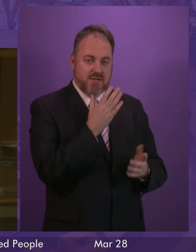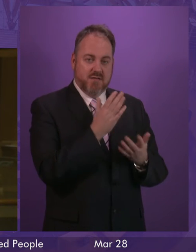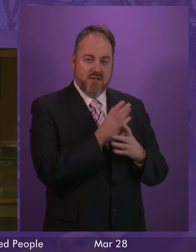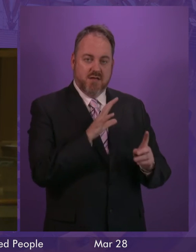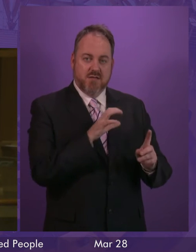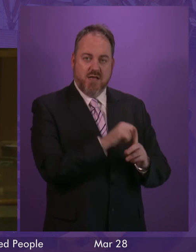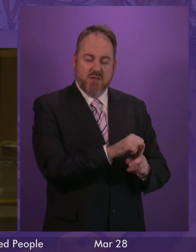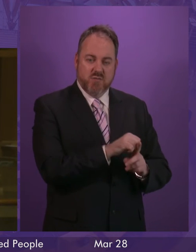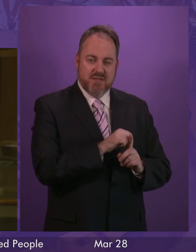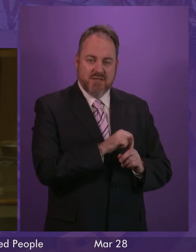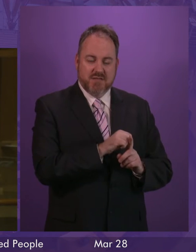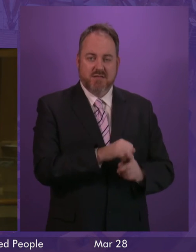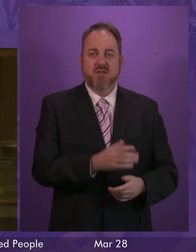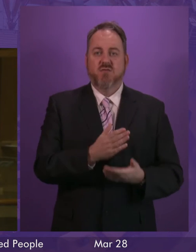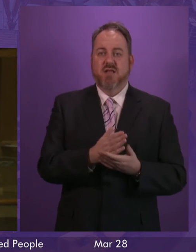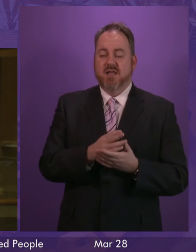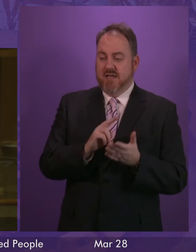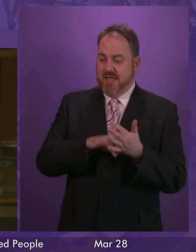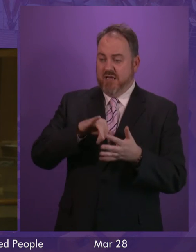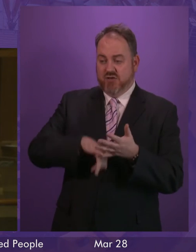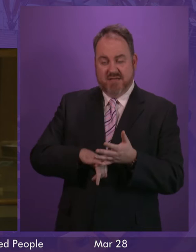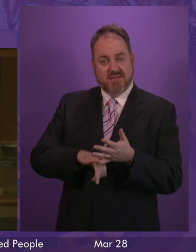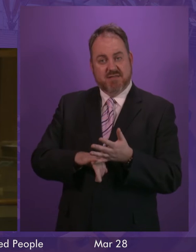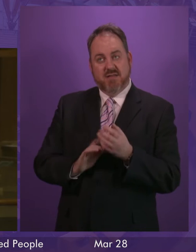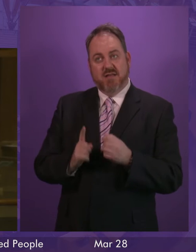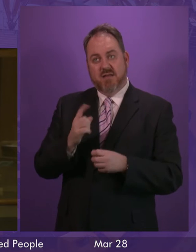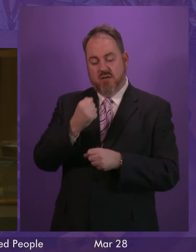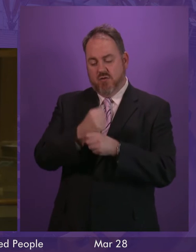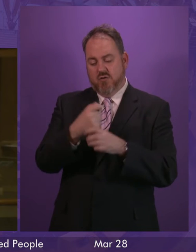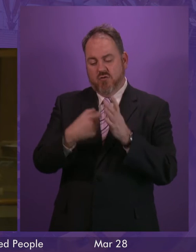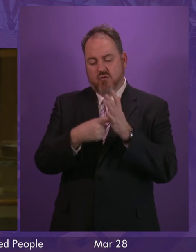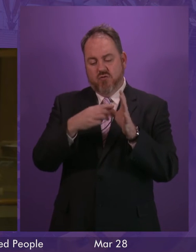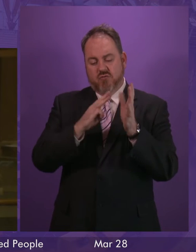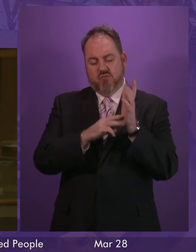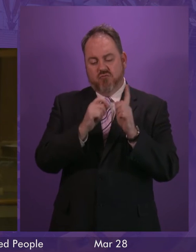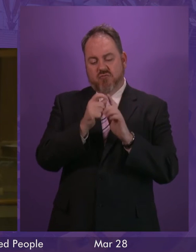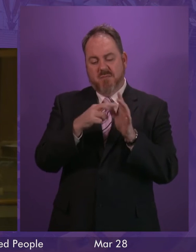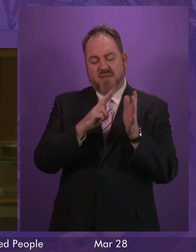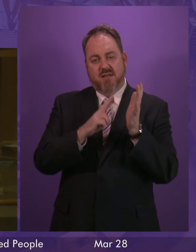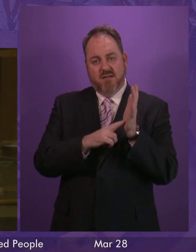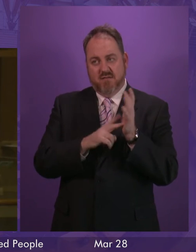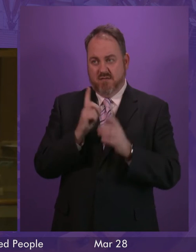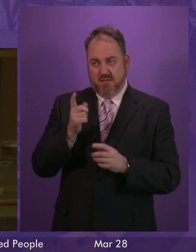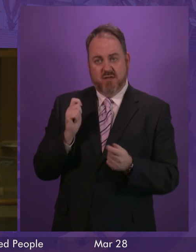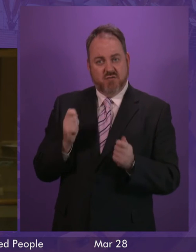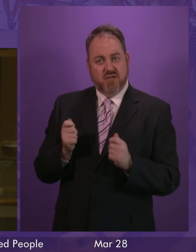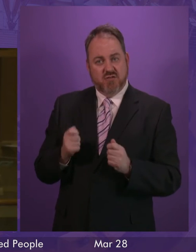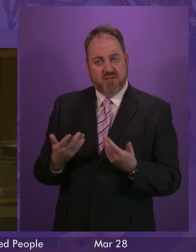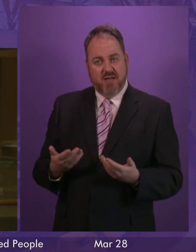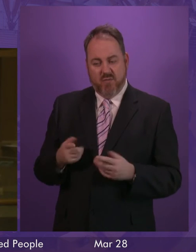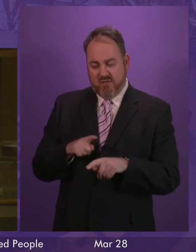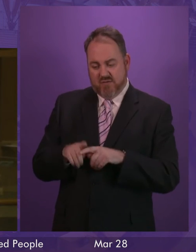NHS. Now that is changing in Grampian and NHS Grampian are now talking about bringing forward an adult autism diagnostic